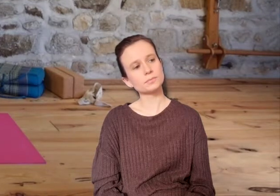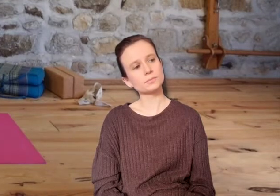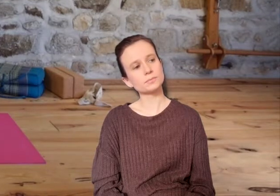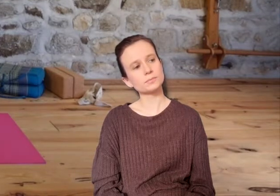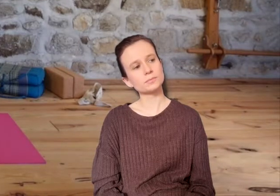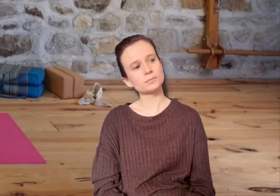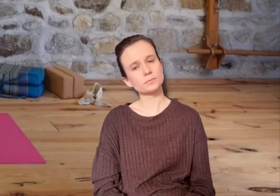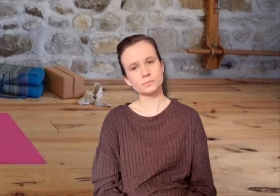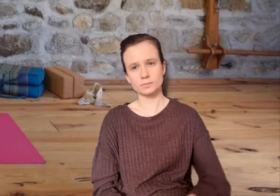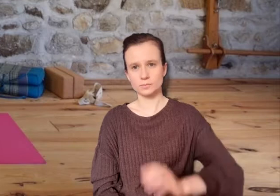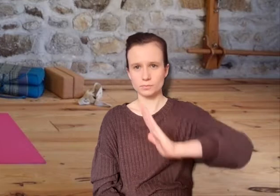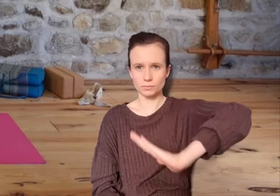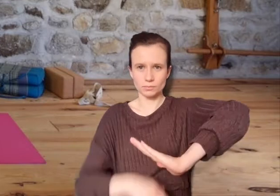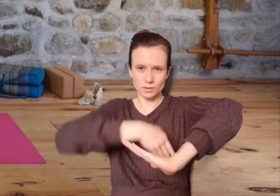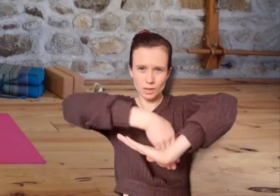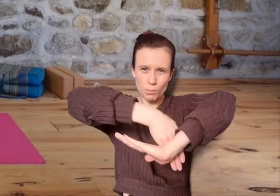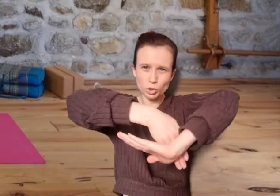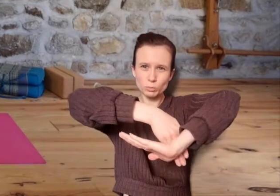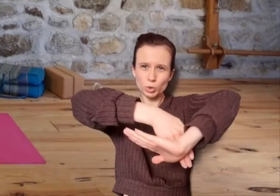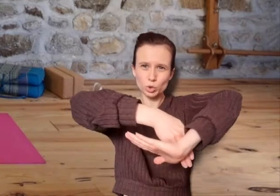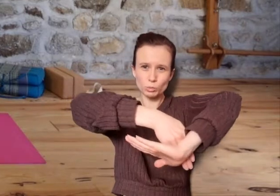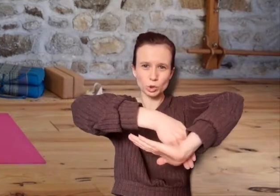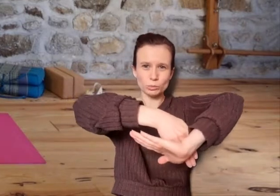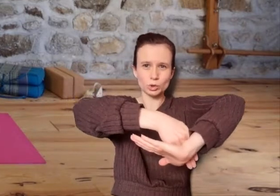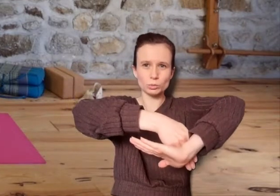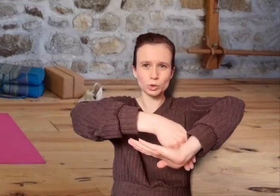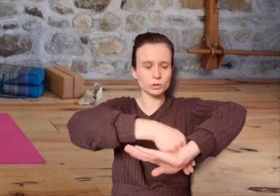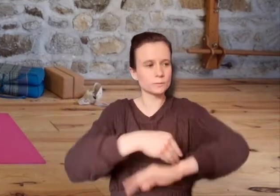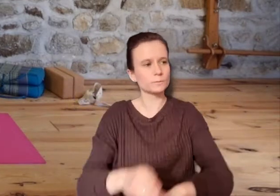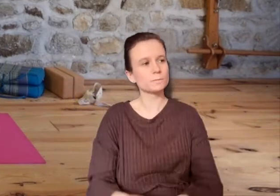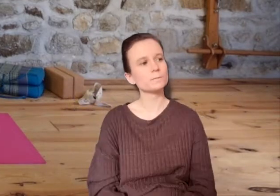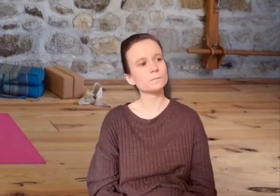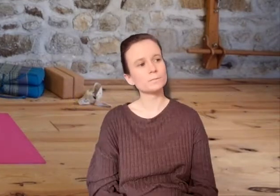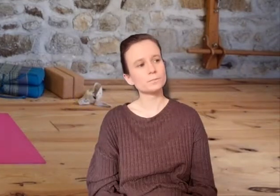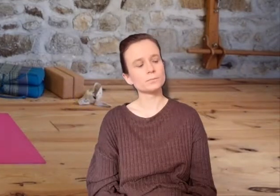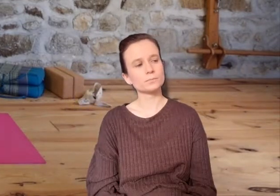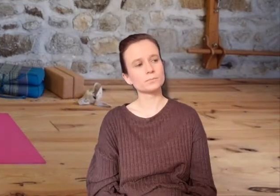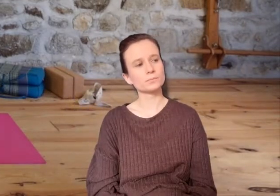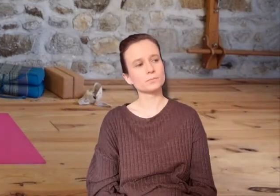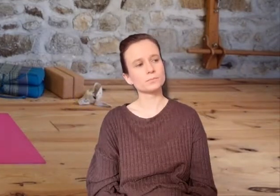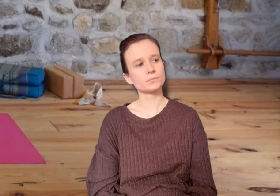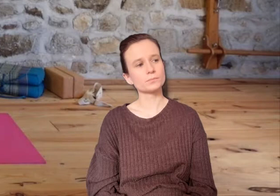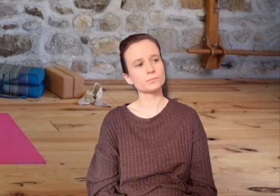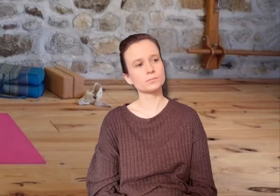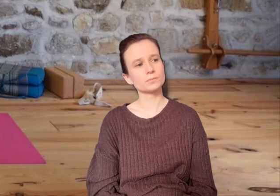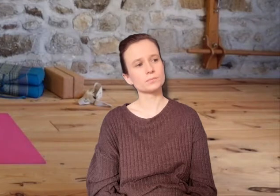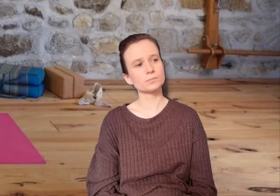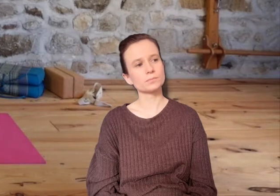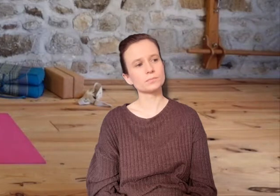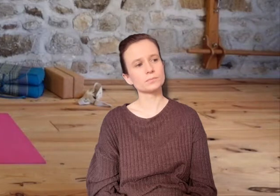arm. I'm resisting with the leg. And I'm keeping my top arm just slightly in front of my shoulder.